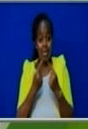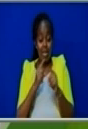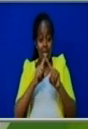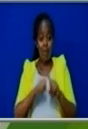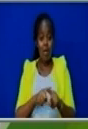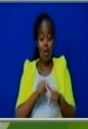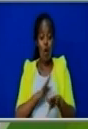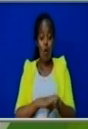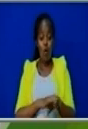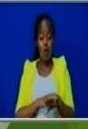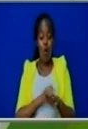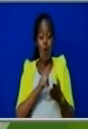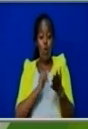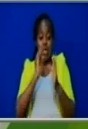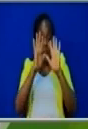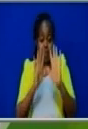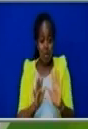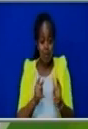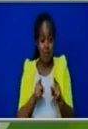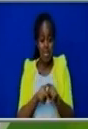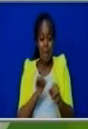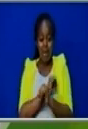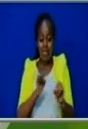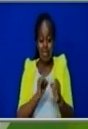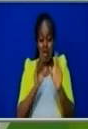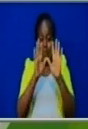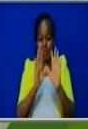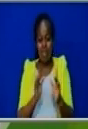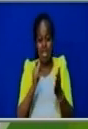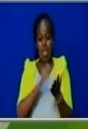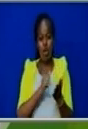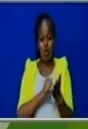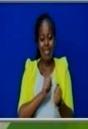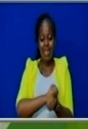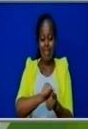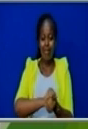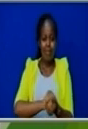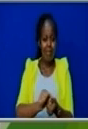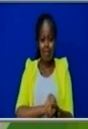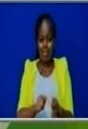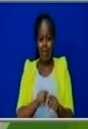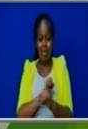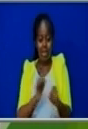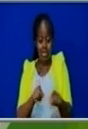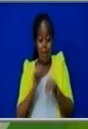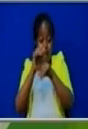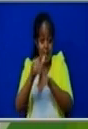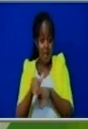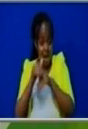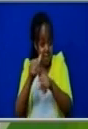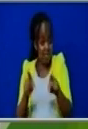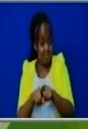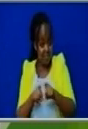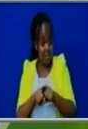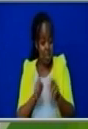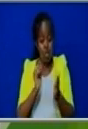two Two priorities. priorities, yeah. Yes. Hygiene now includes washing, Washing, cleaning, all those things. Yes. There's farming. Oh yes.